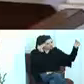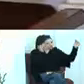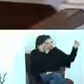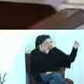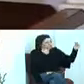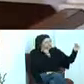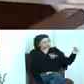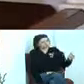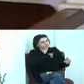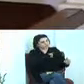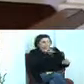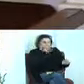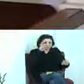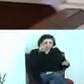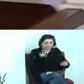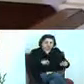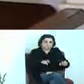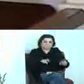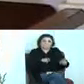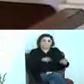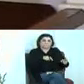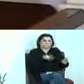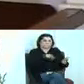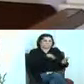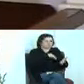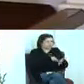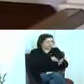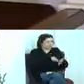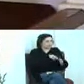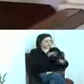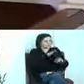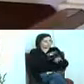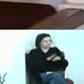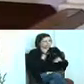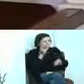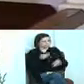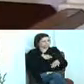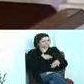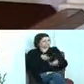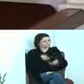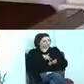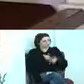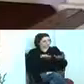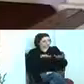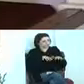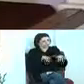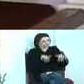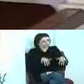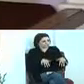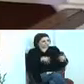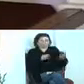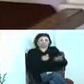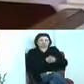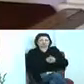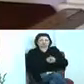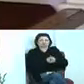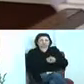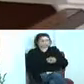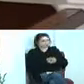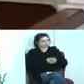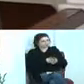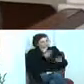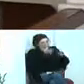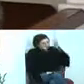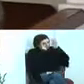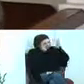We must stay on our toes. Stay on your toes.